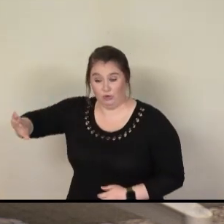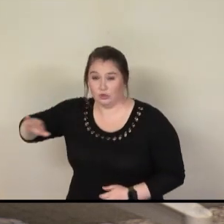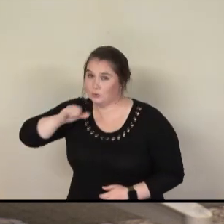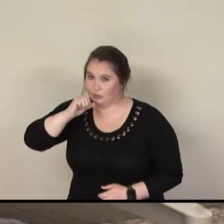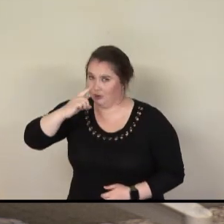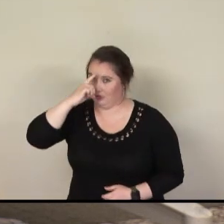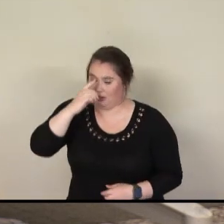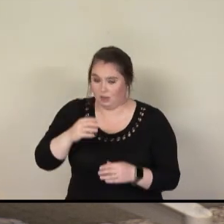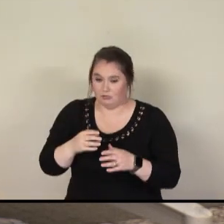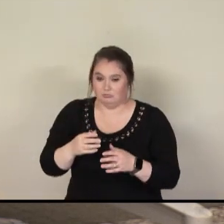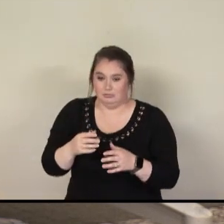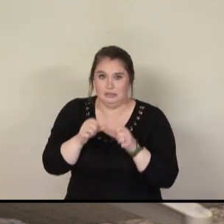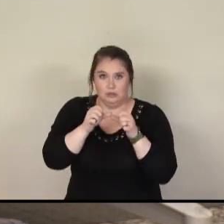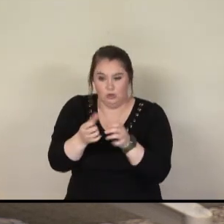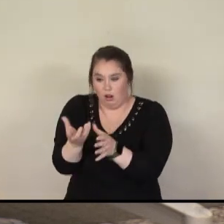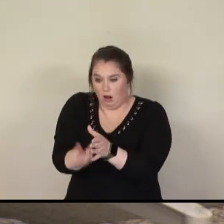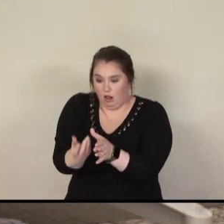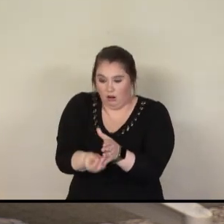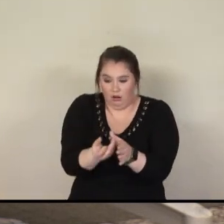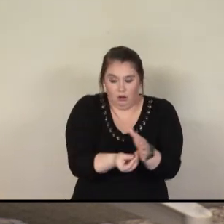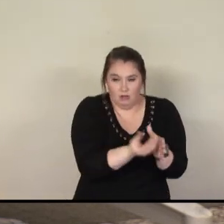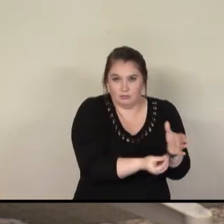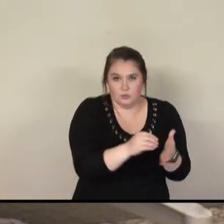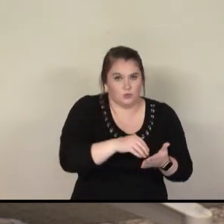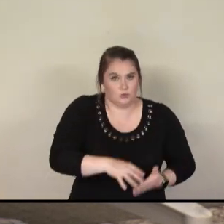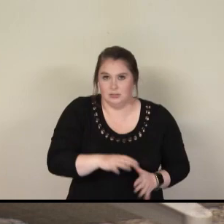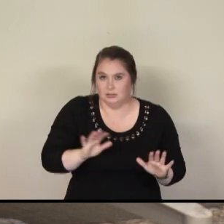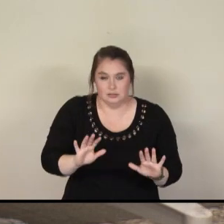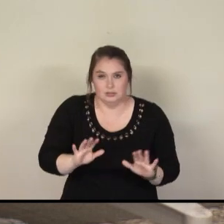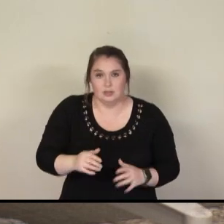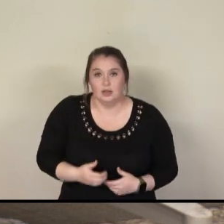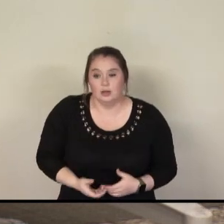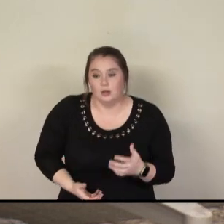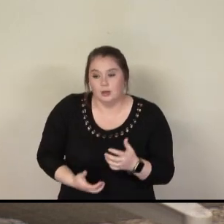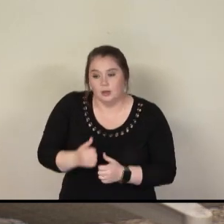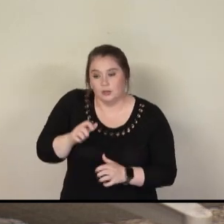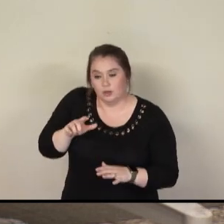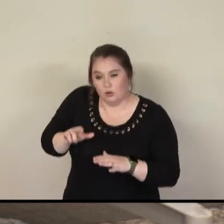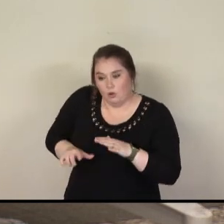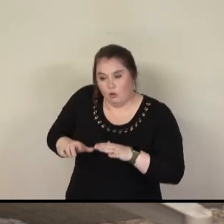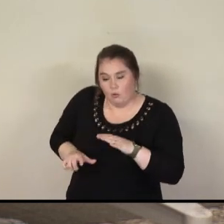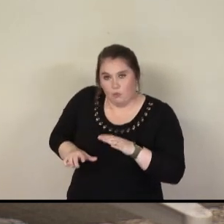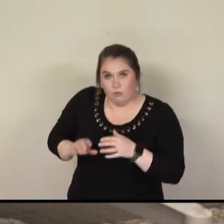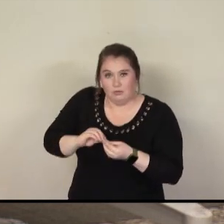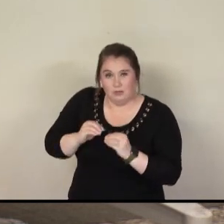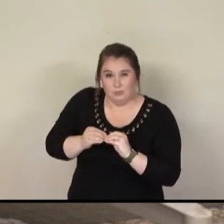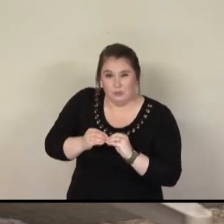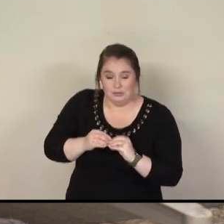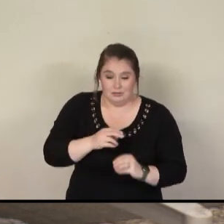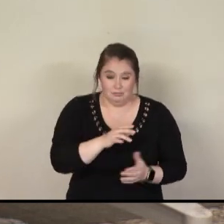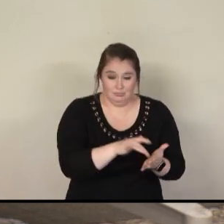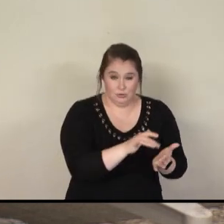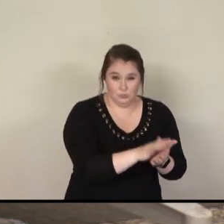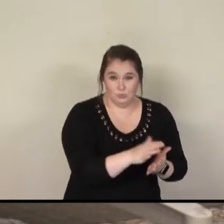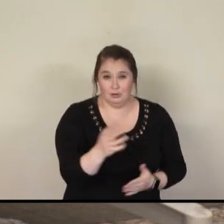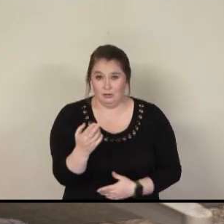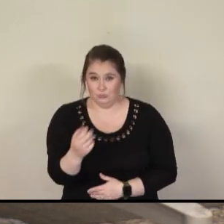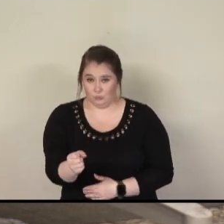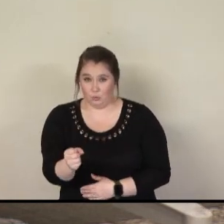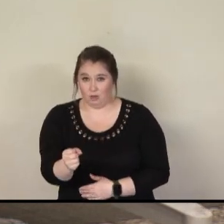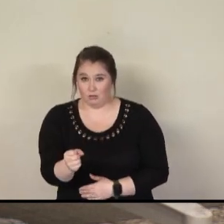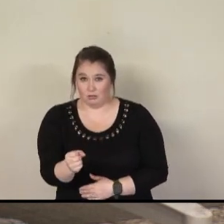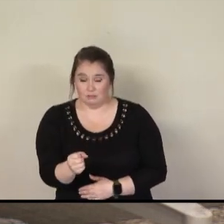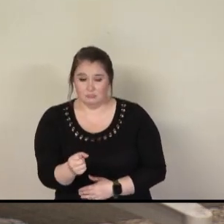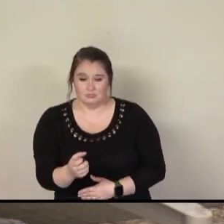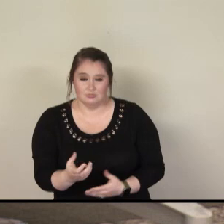another loss in students. A lot of our lower numbers have been at secondary. I think maybe kids not coming,